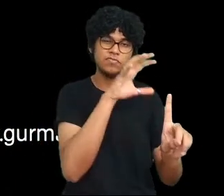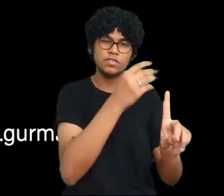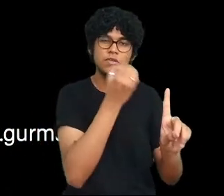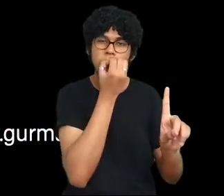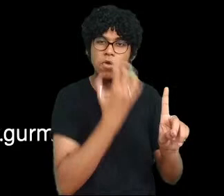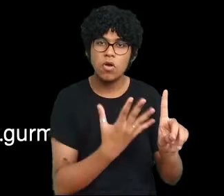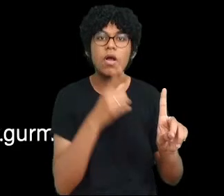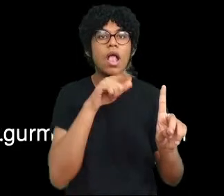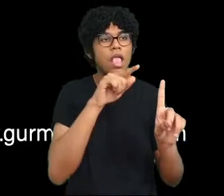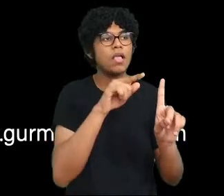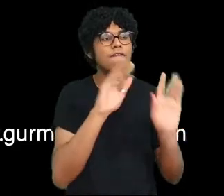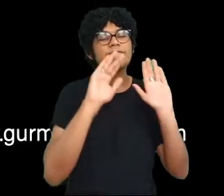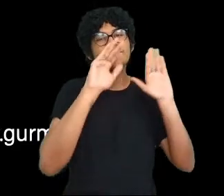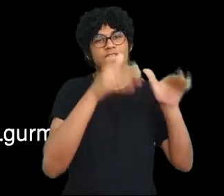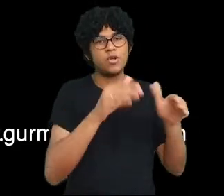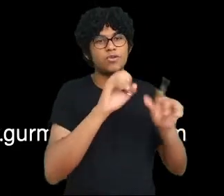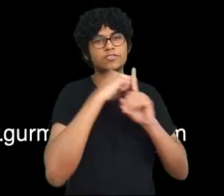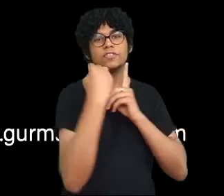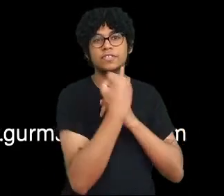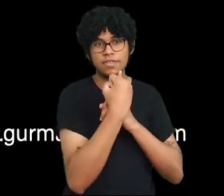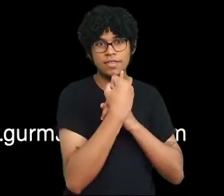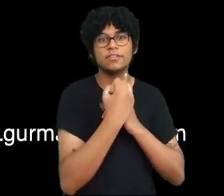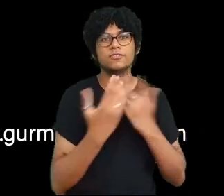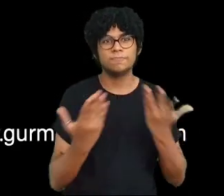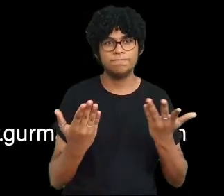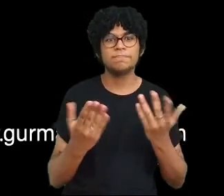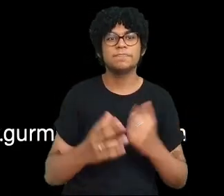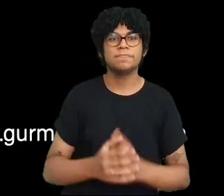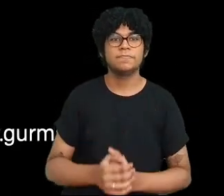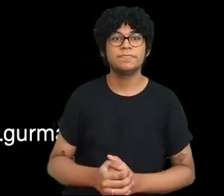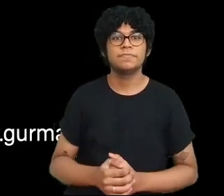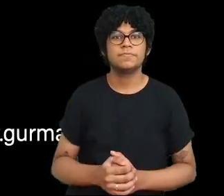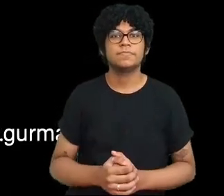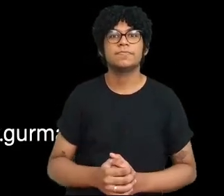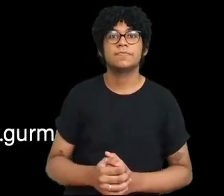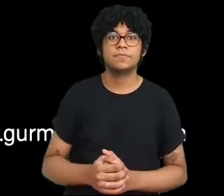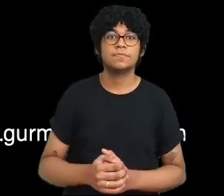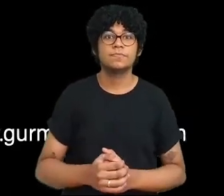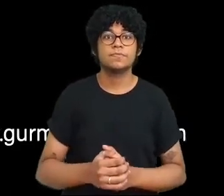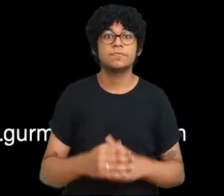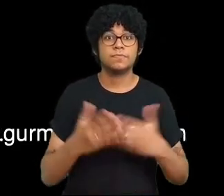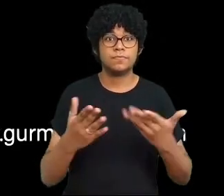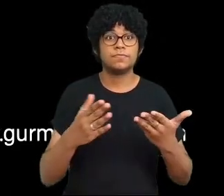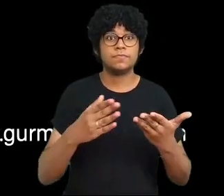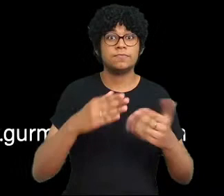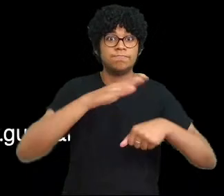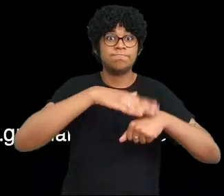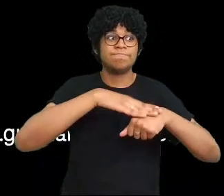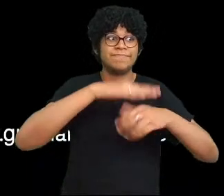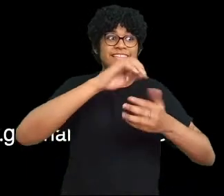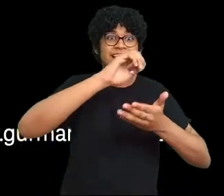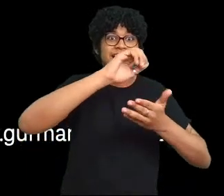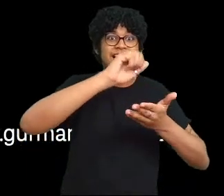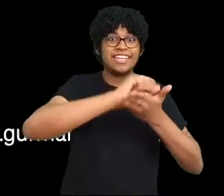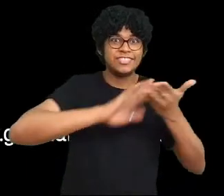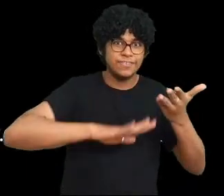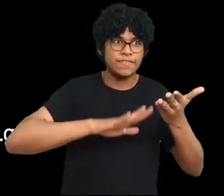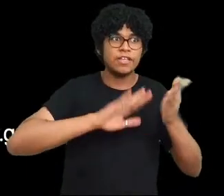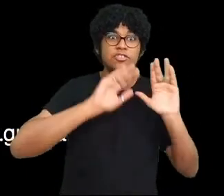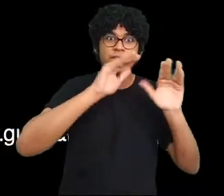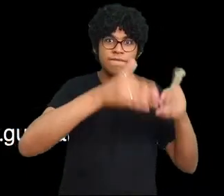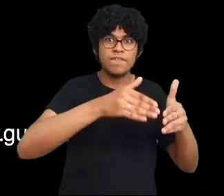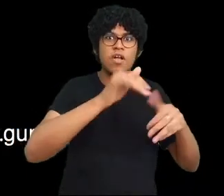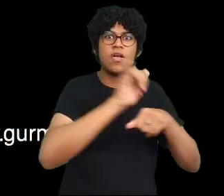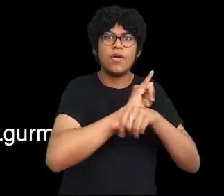Then there are tool-specific activities. For example, Tidy Tuesday is one. Tidy Tuesdays for